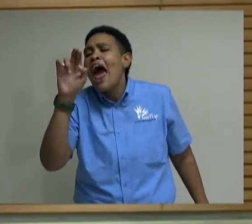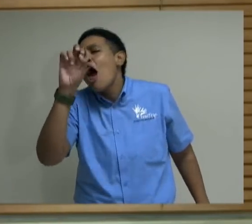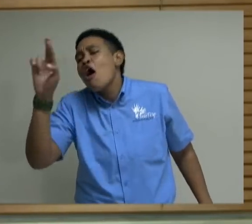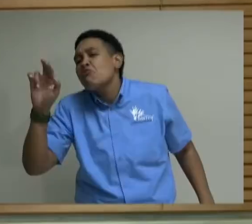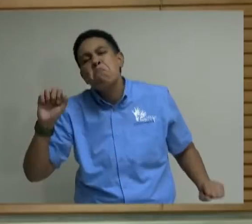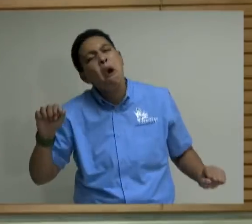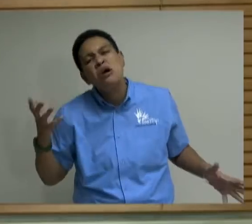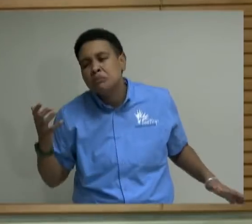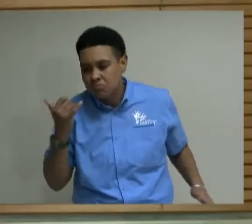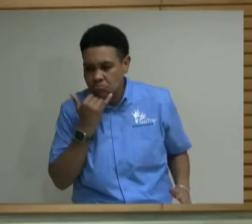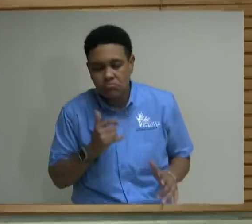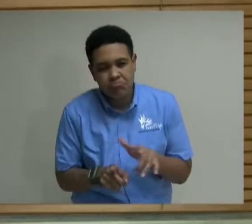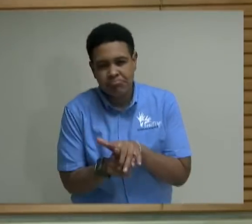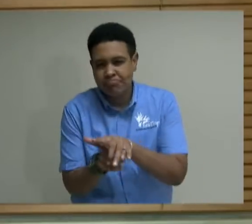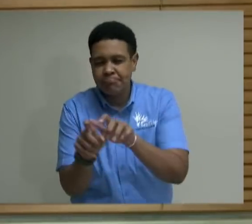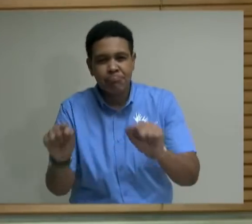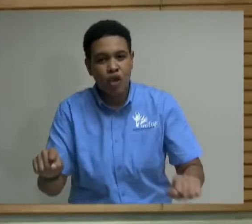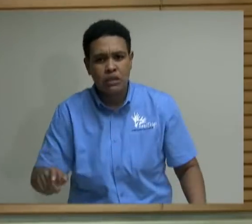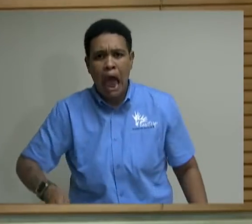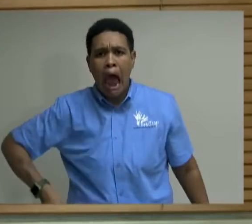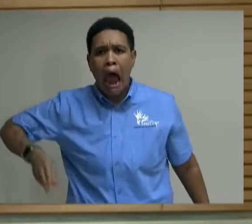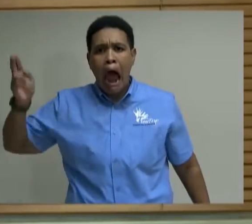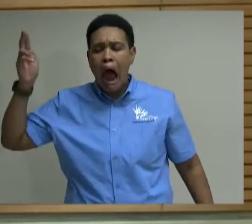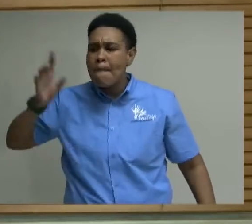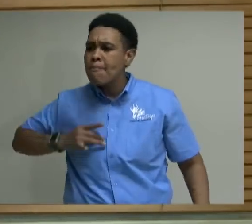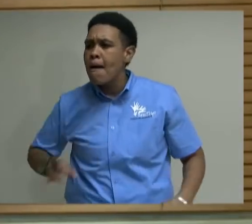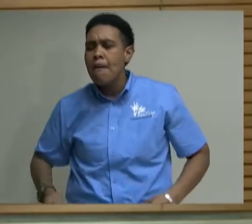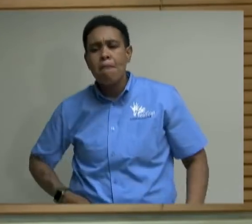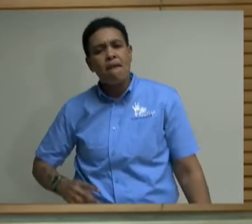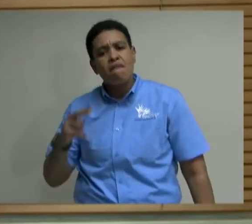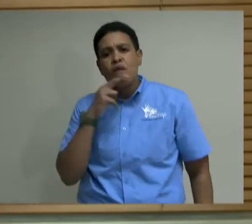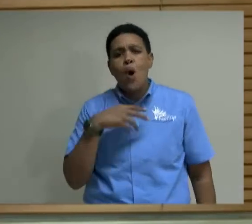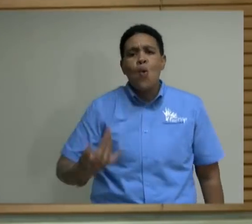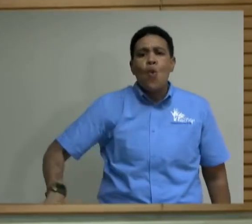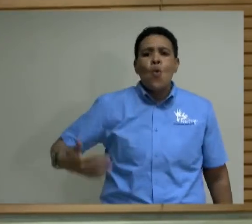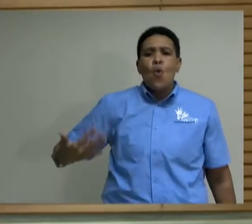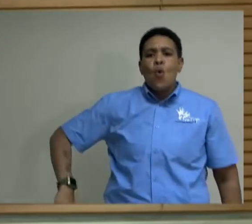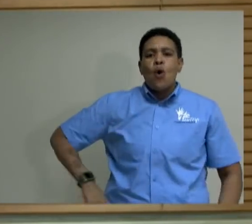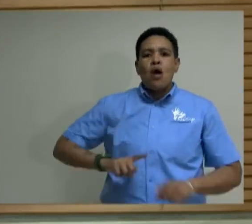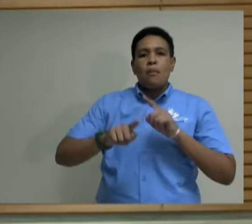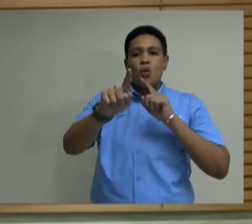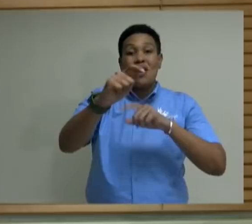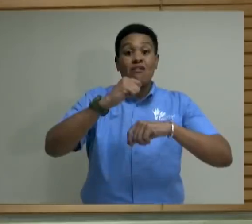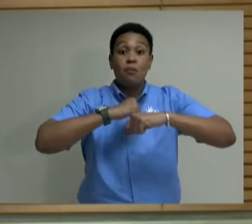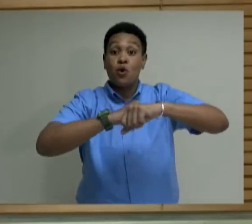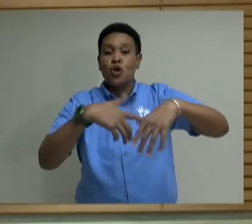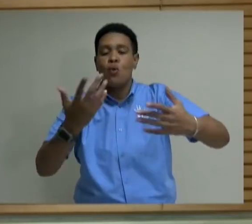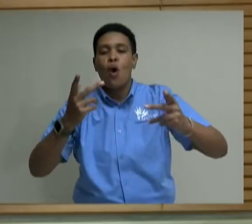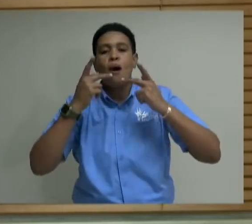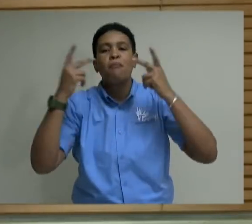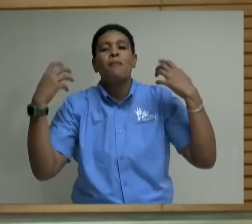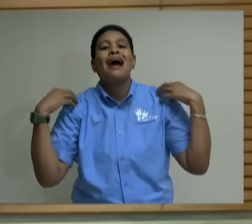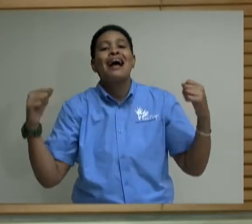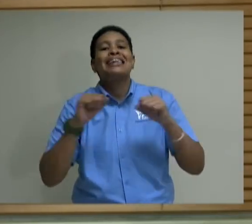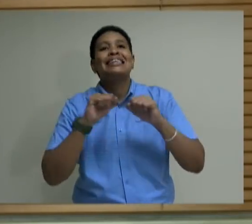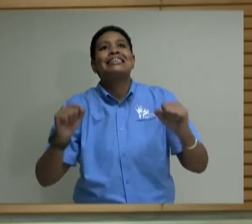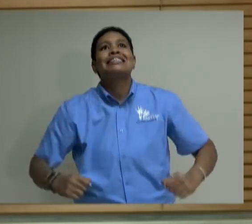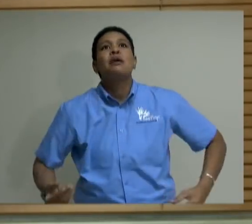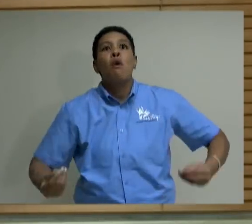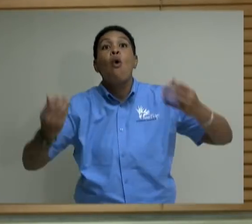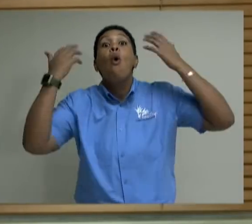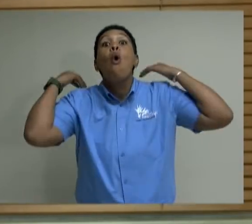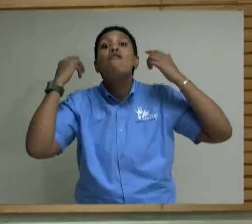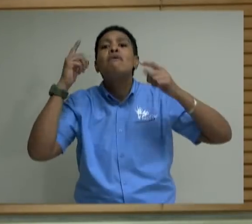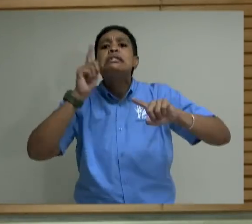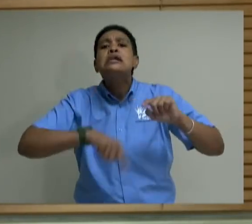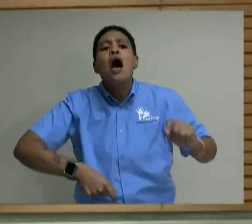virus. But what you have to guard against is your public health system being overwhelmed, and you cannot treat persons who